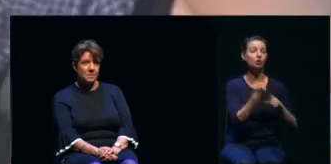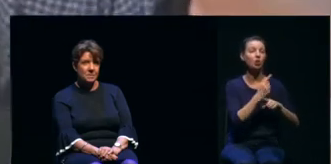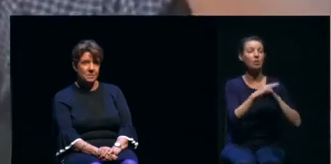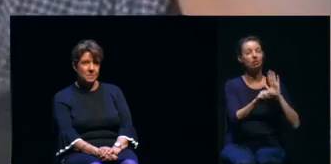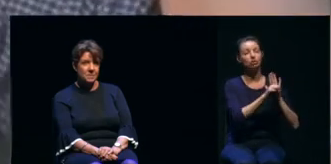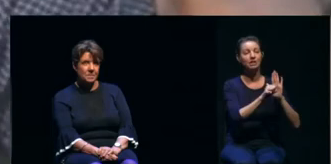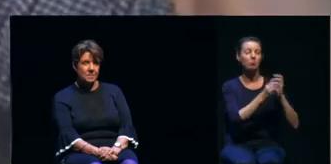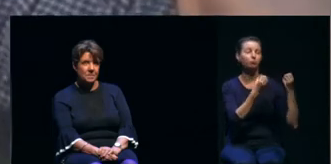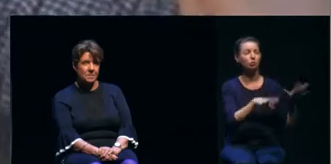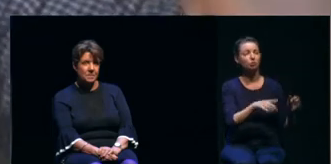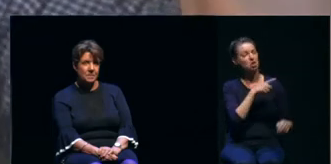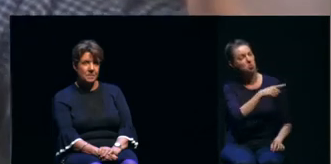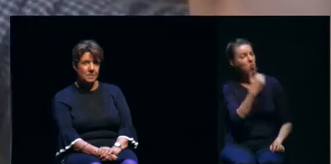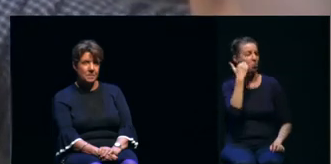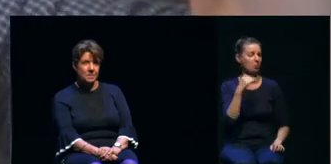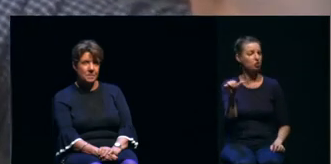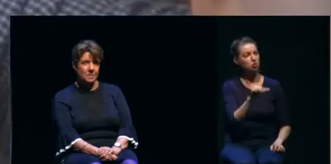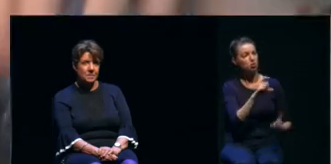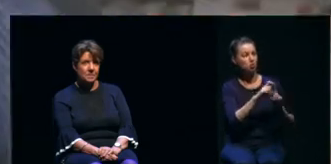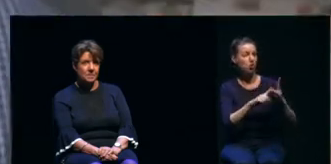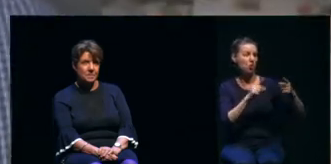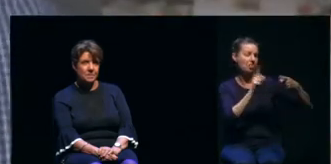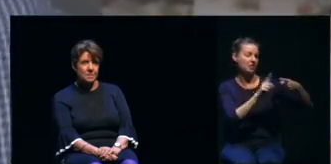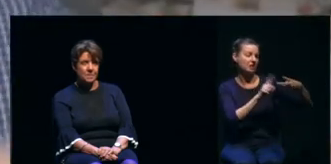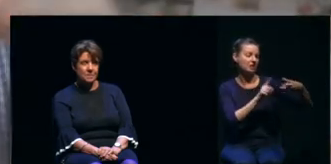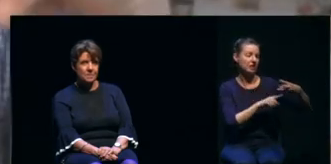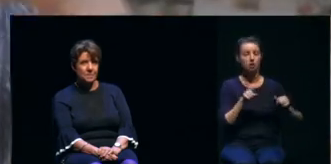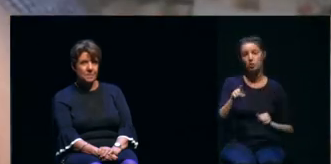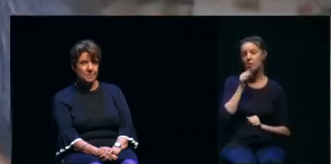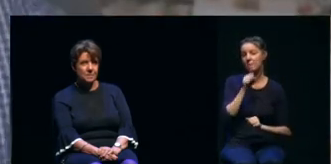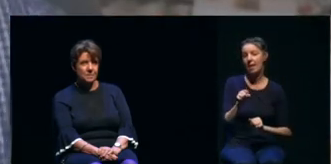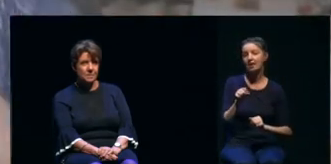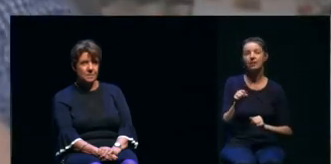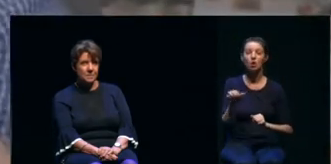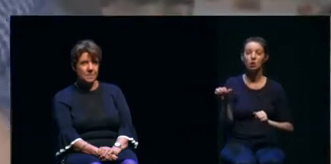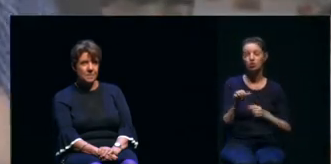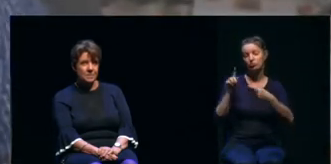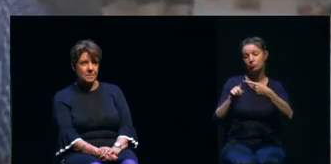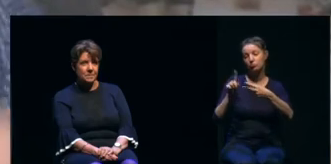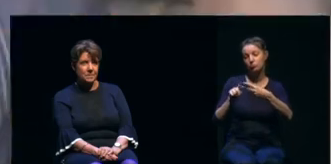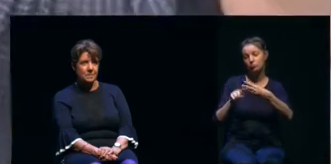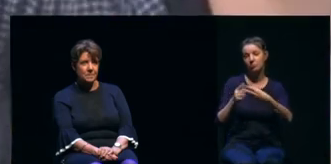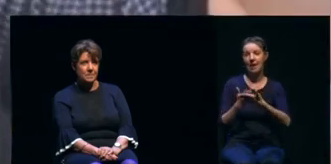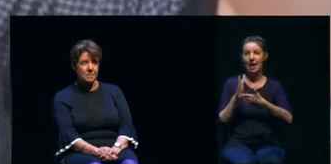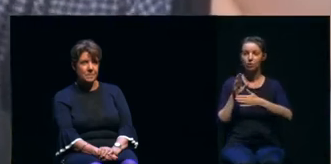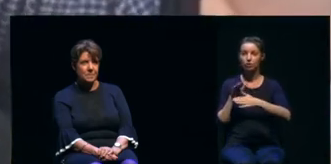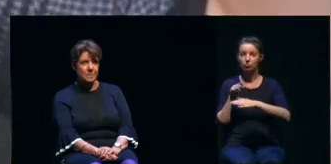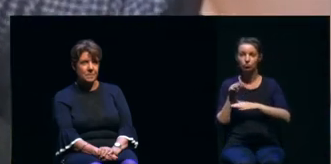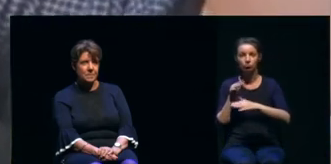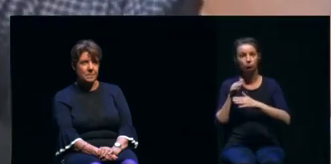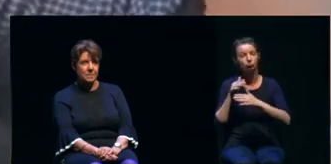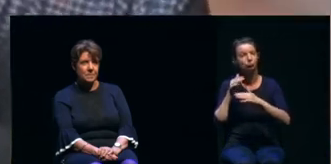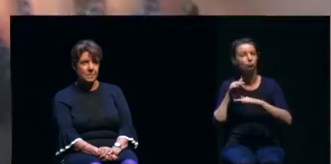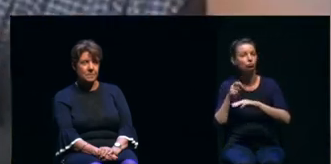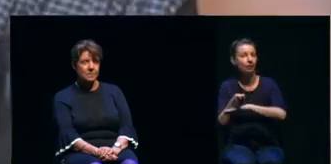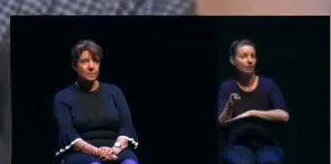Like, kind of, you're a woman, so you're supposed to do this, and this is how we treat you. You're a man, so this is what you're supposed to do, and this is how we treat you. And there is, you know,